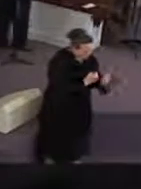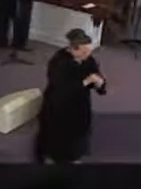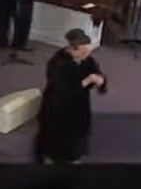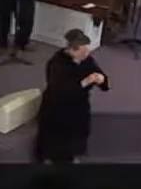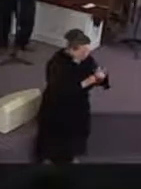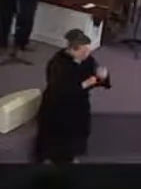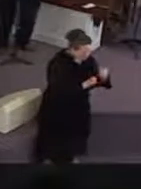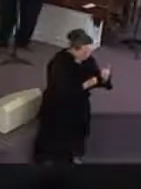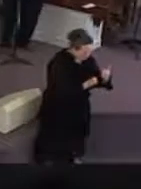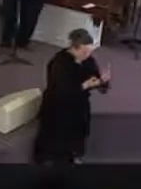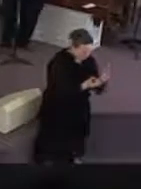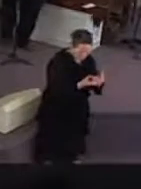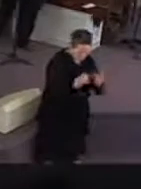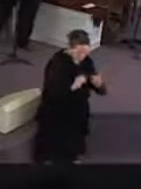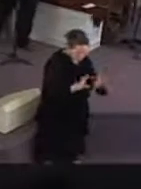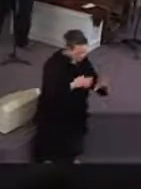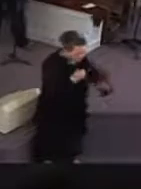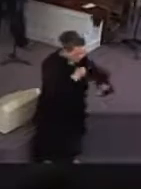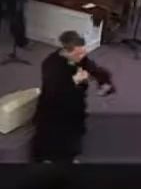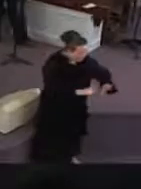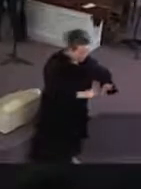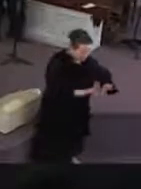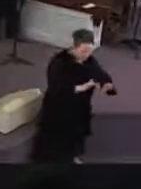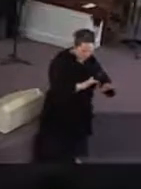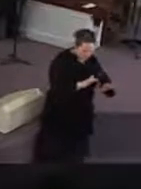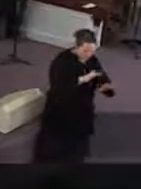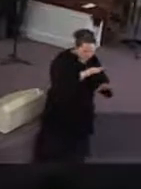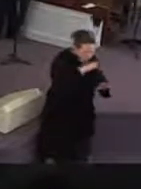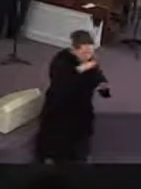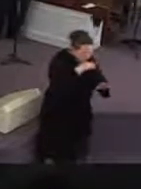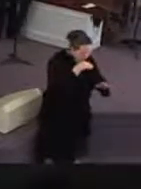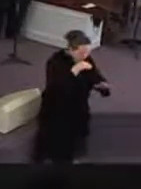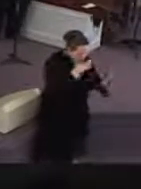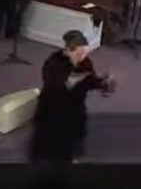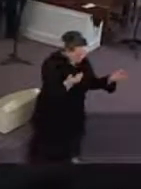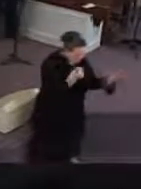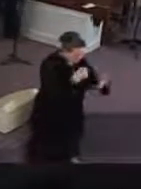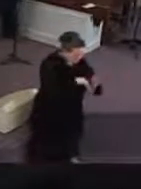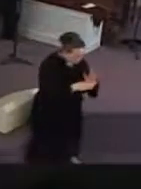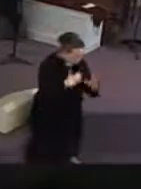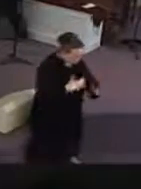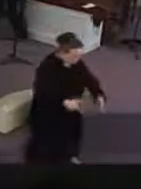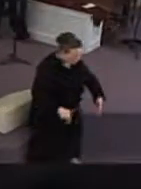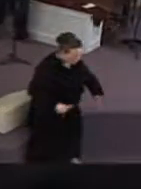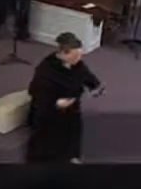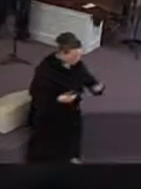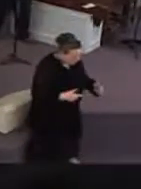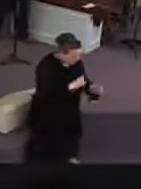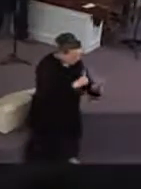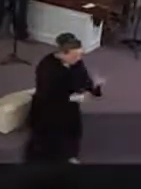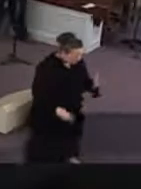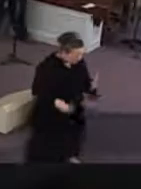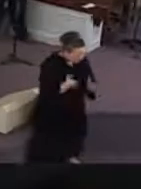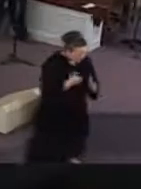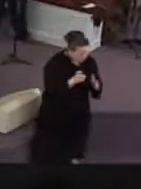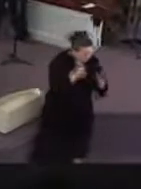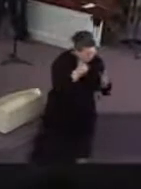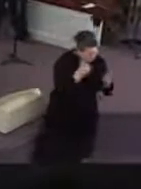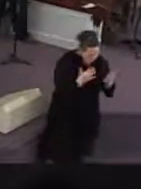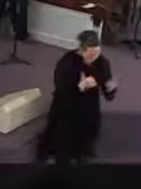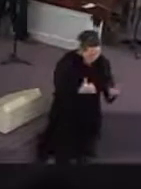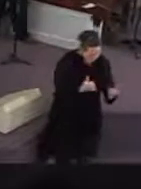Lord, I don't want any unclean thing to dwell in my life. Lord, I need you today.